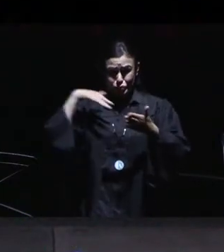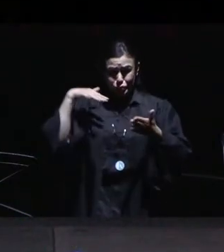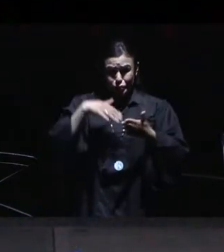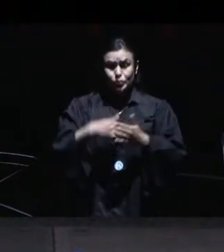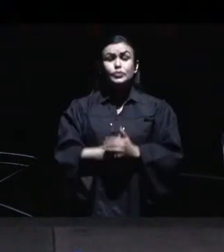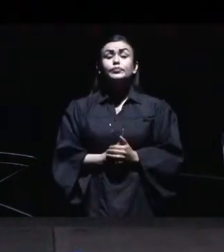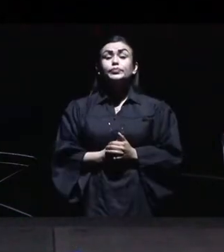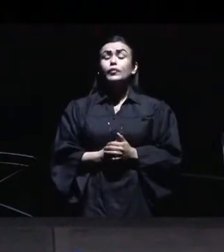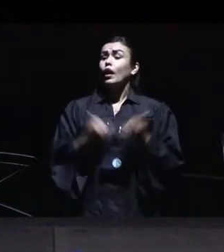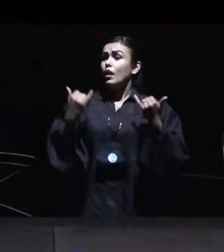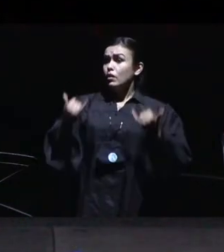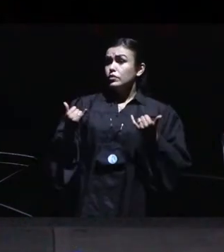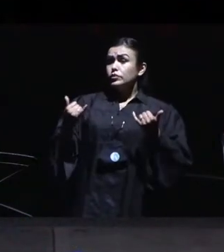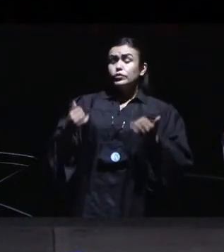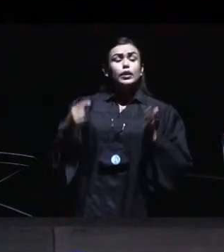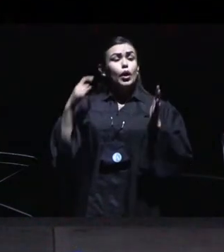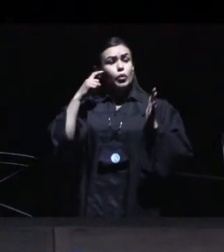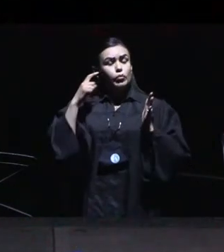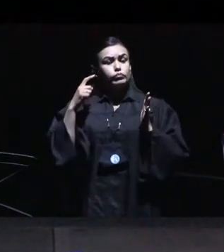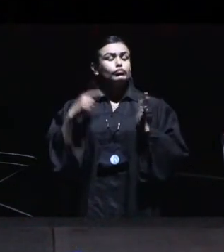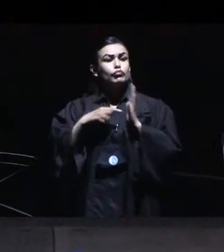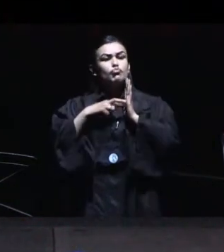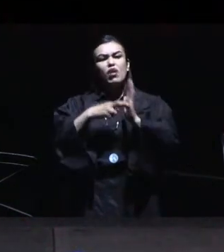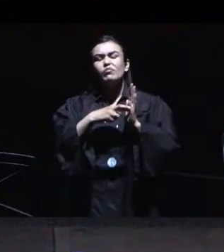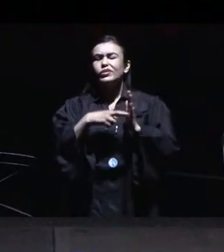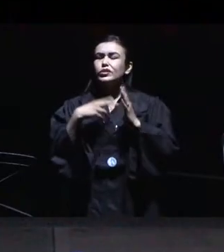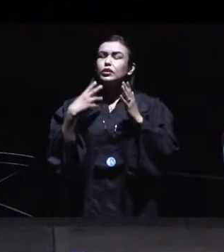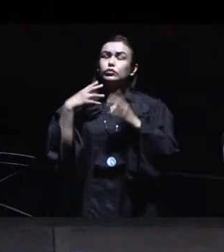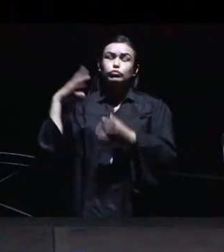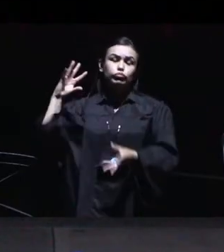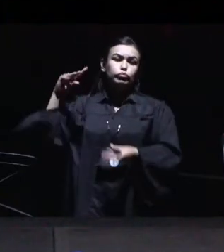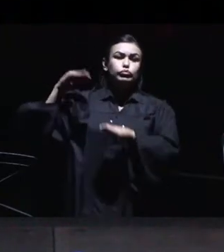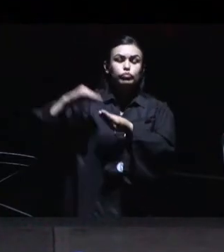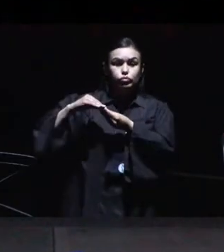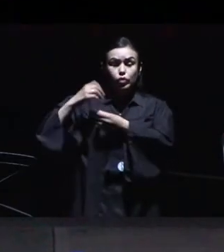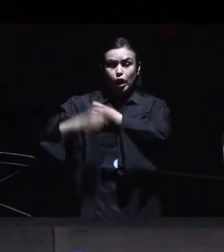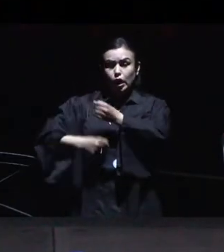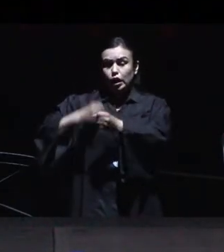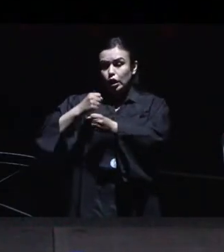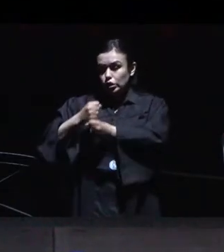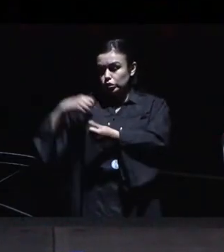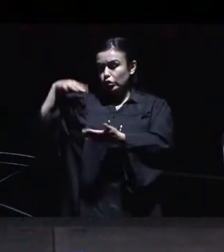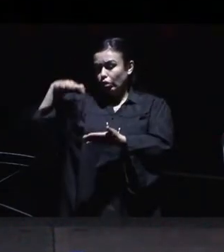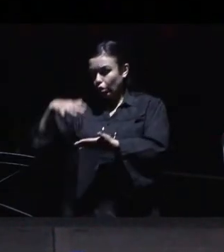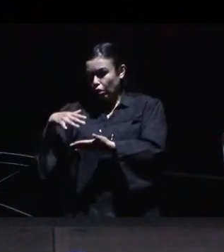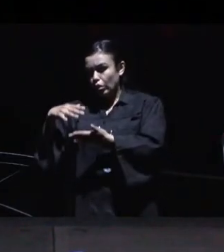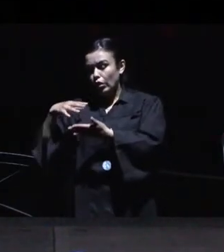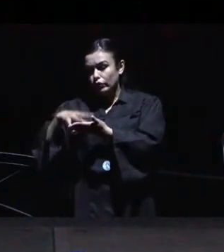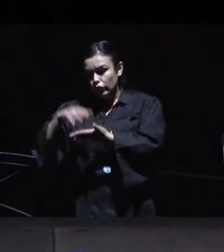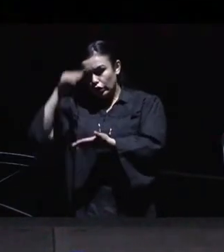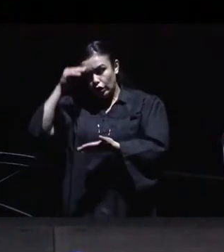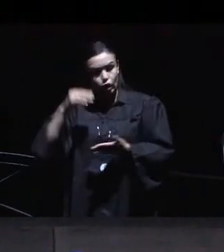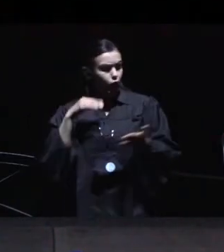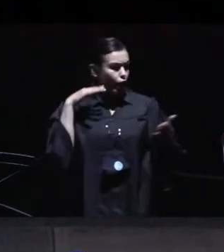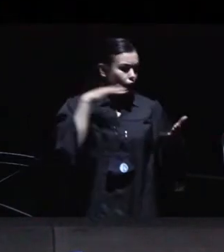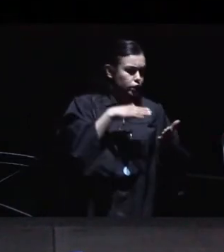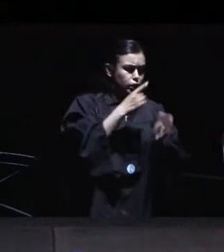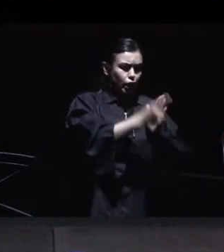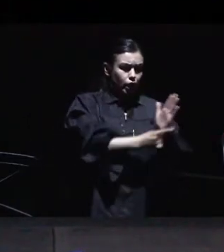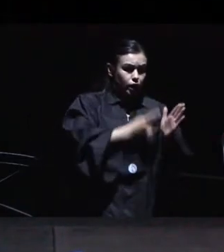Today represents a culmination of years of learning, hours of studying, and very